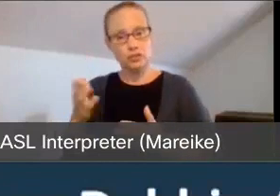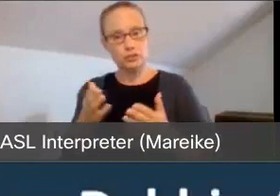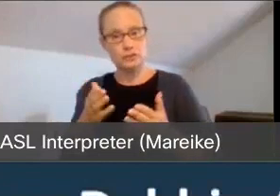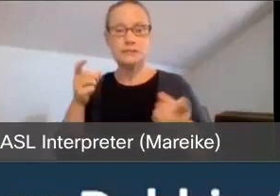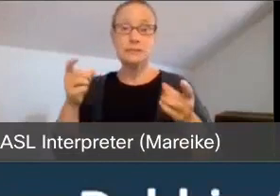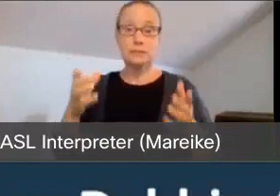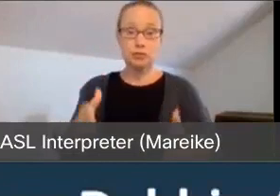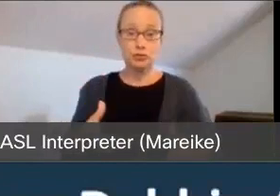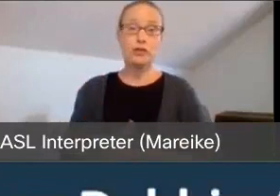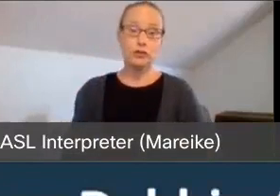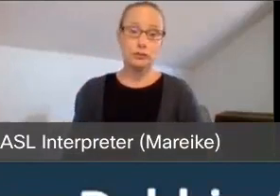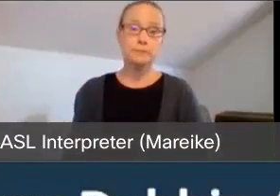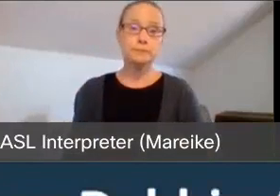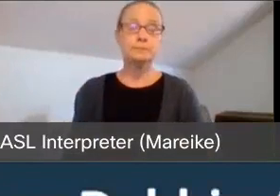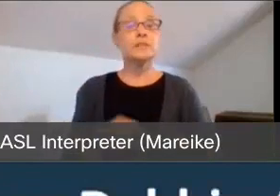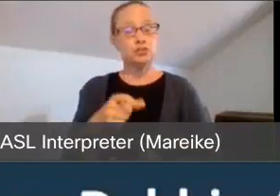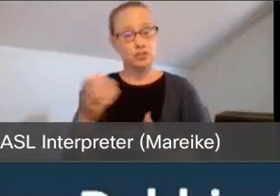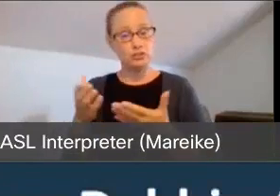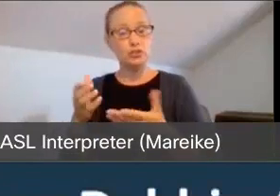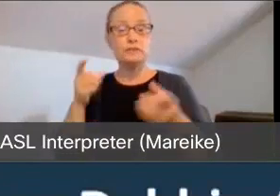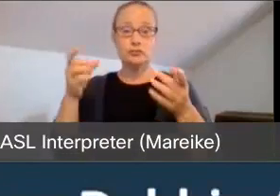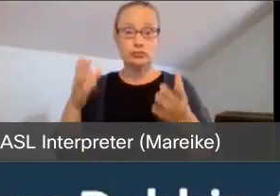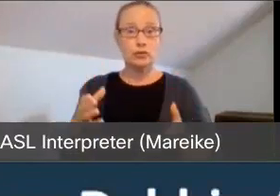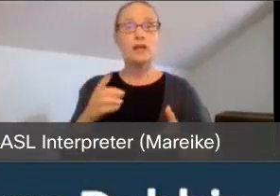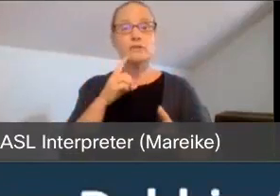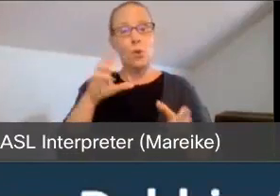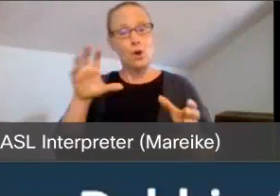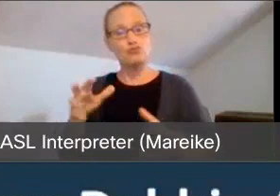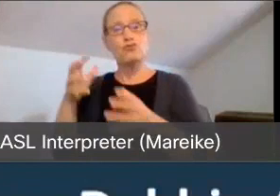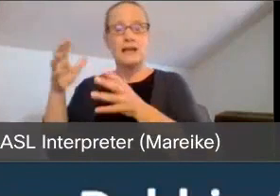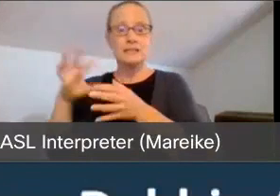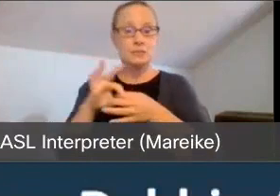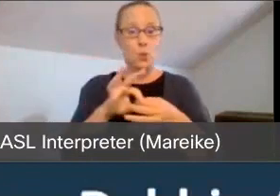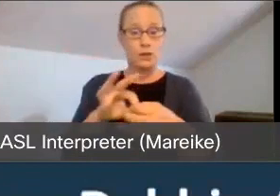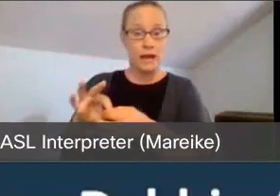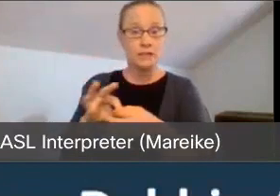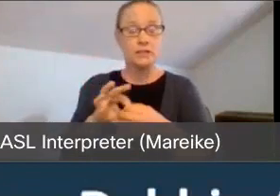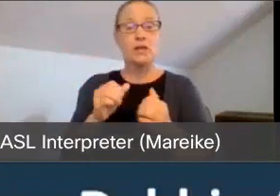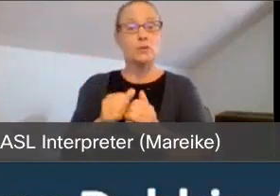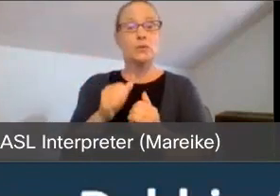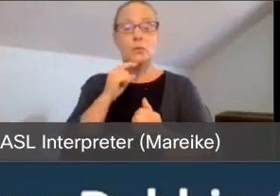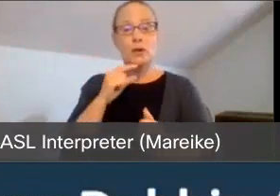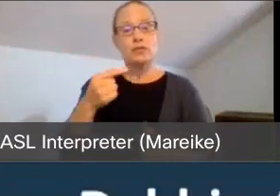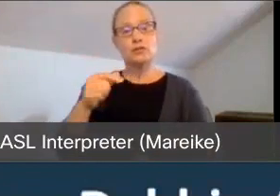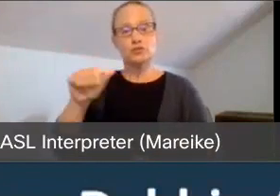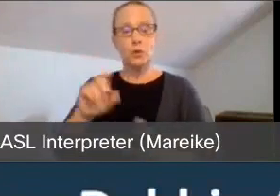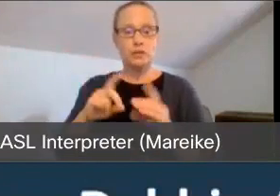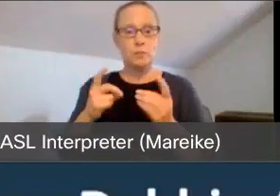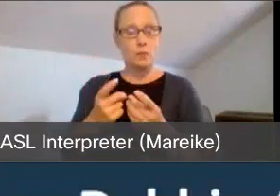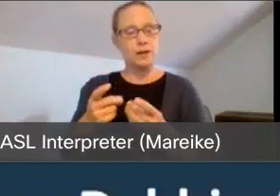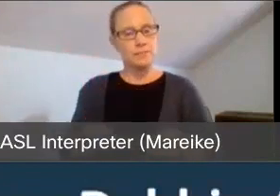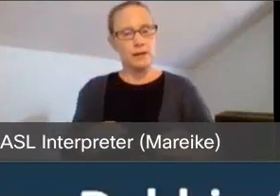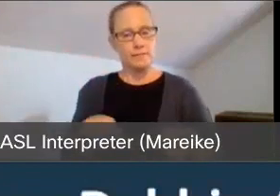administrator. She served as the director of crisis coordination for the Georgia Department of Behavioral Health